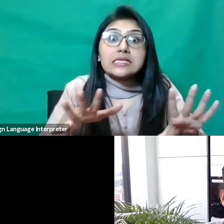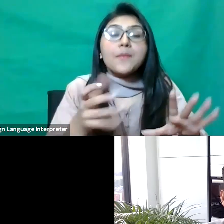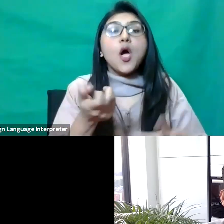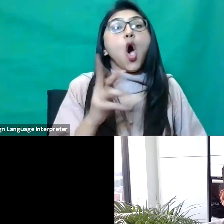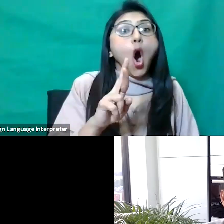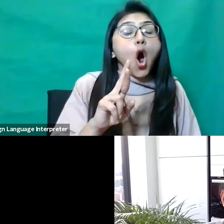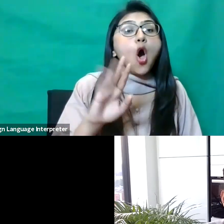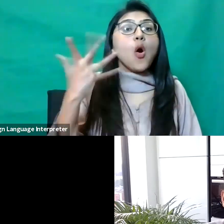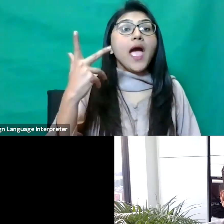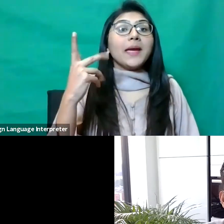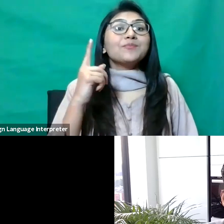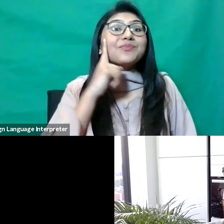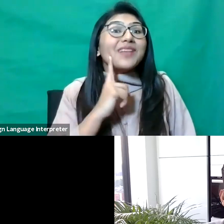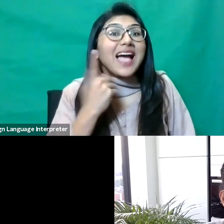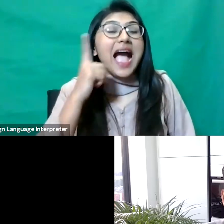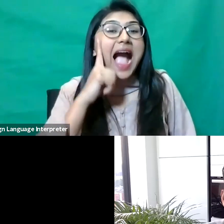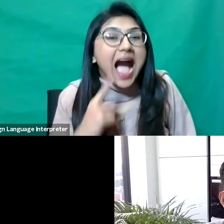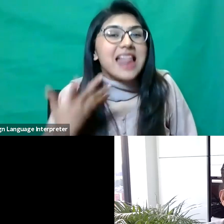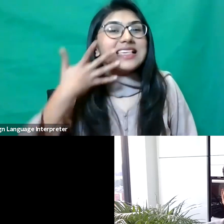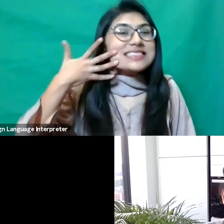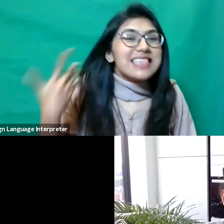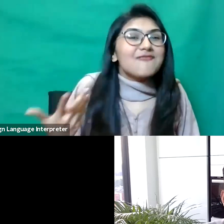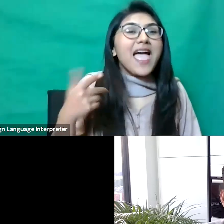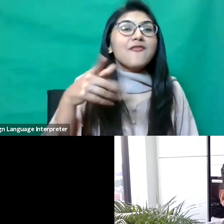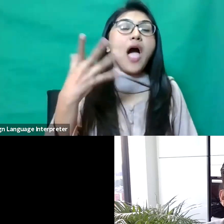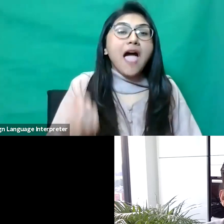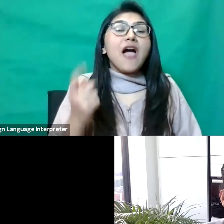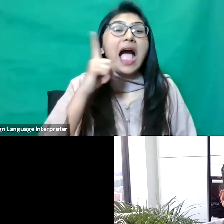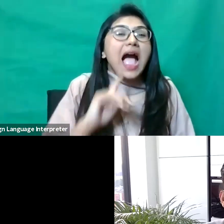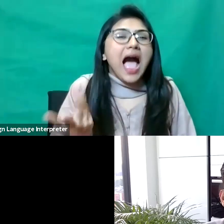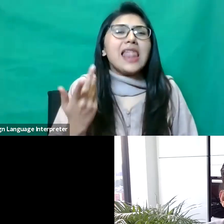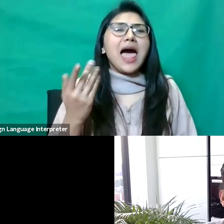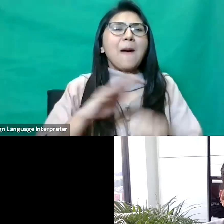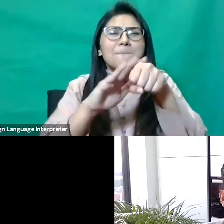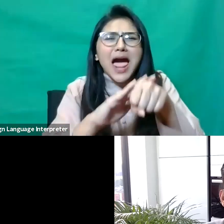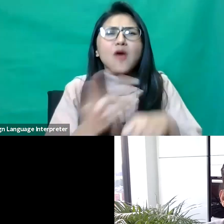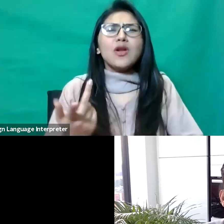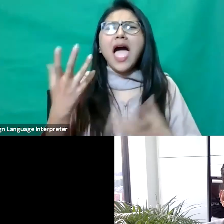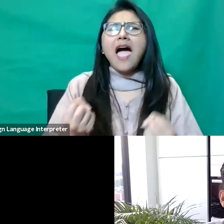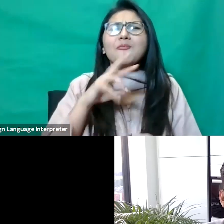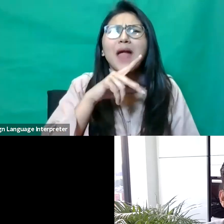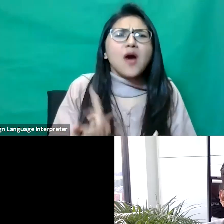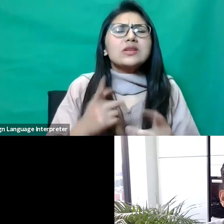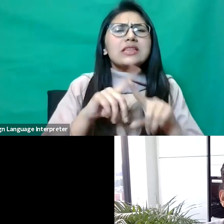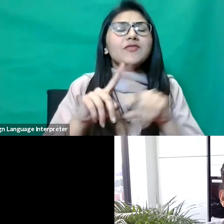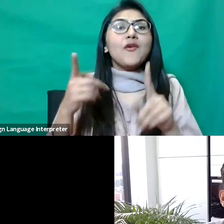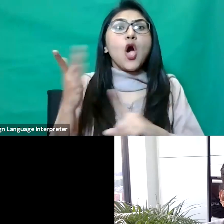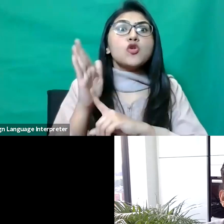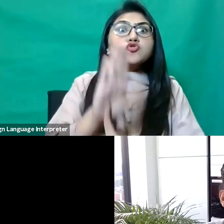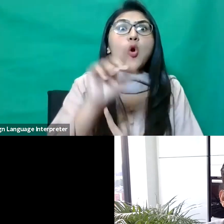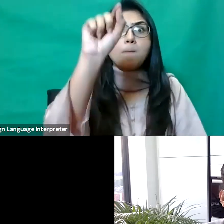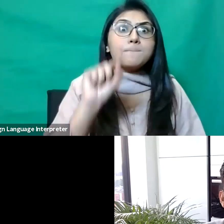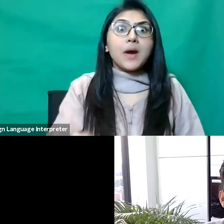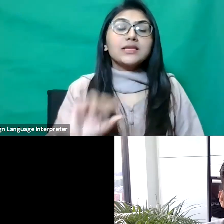a color, people with different races and backgrounds. They have to recruit them. They have to show a general population of the